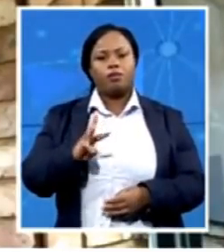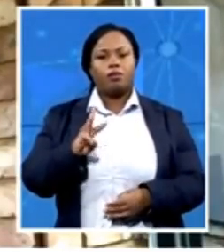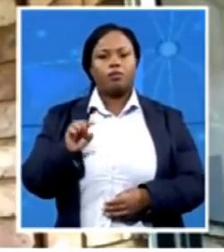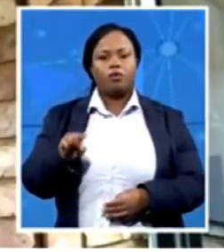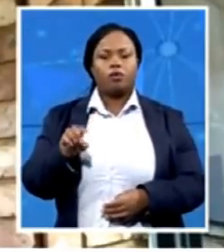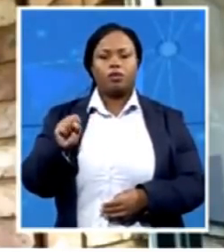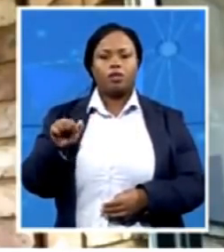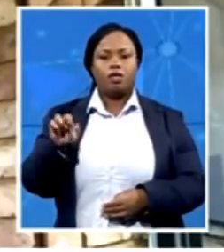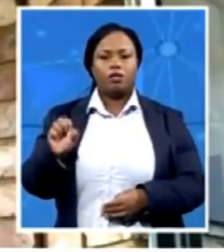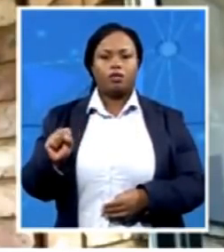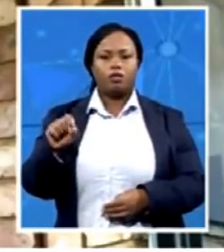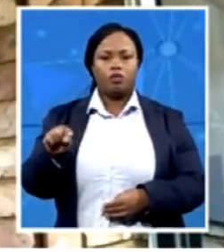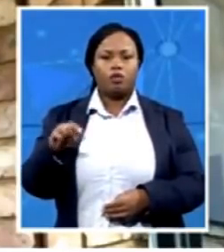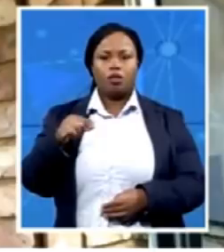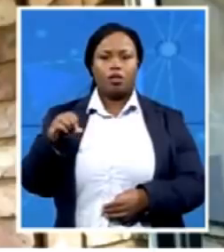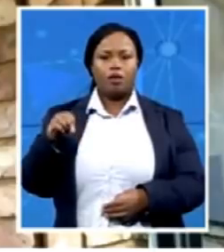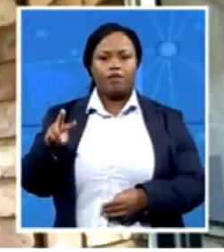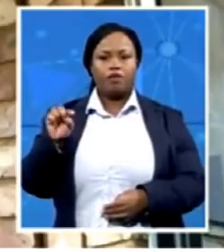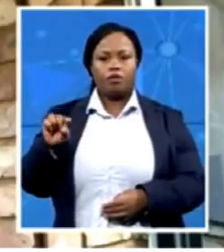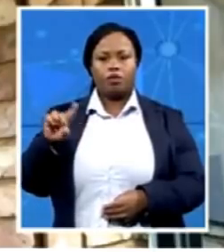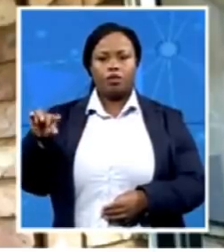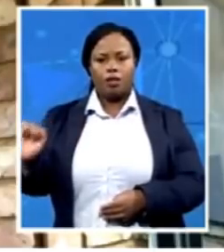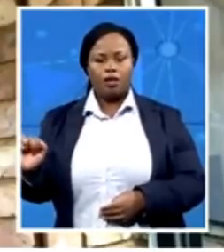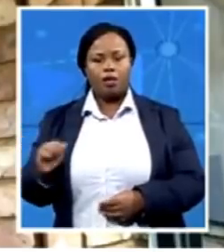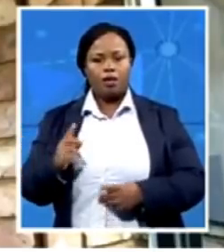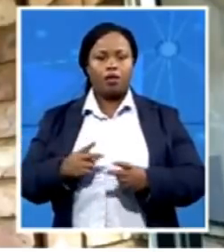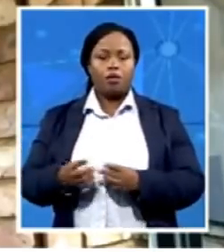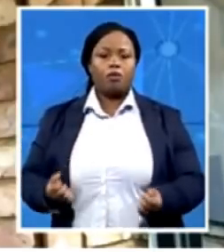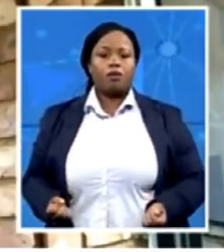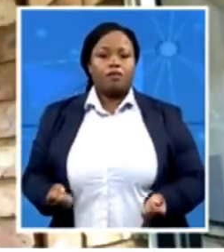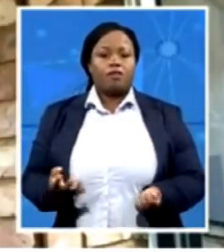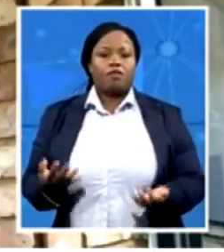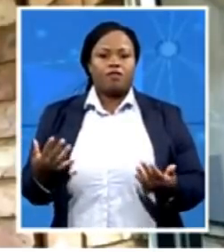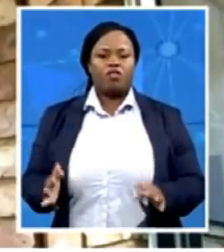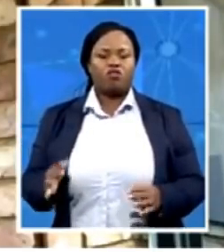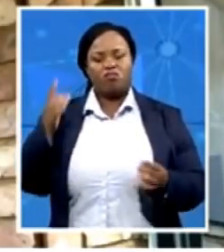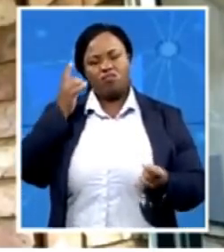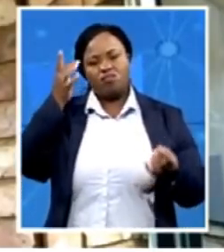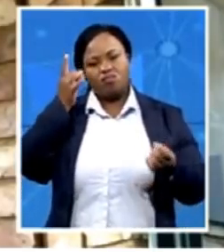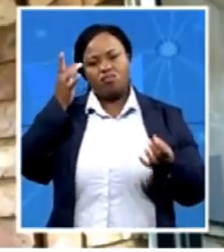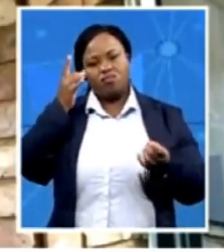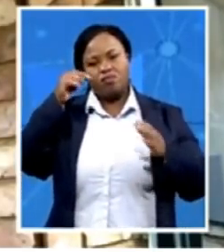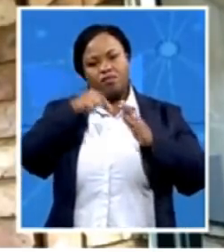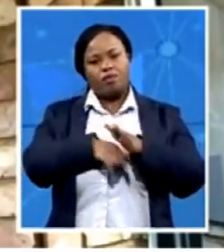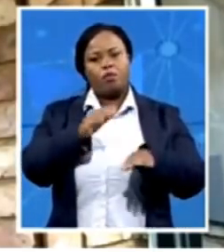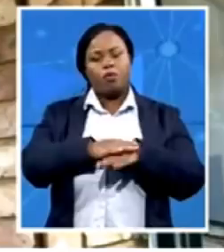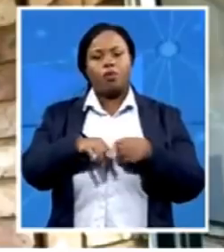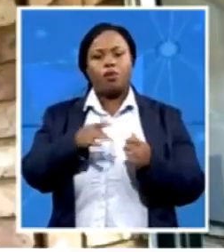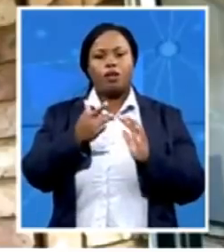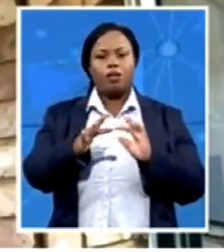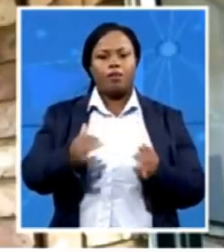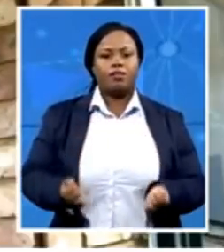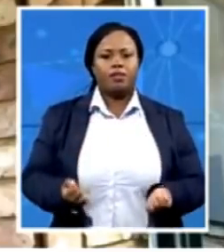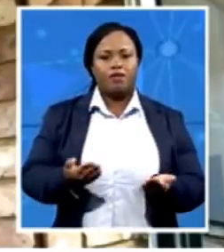www.sars.gov.za, where we've provided information around email services where taxpayers are unable